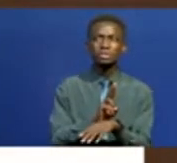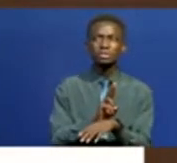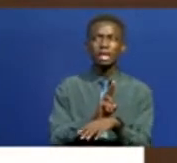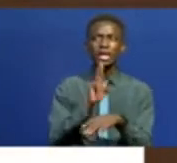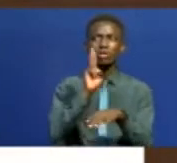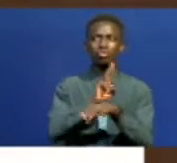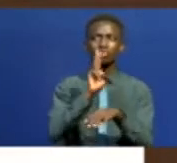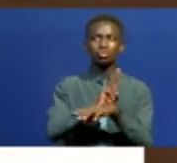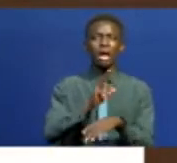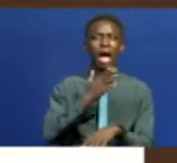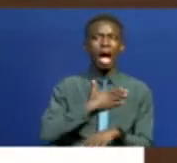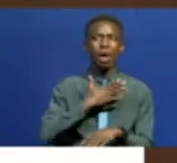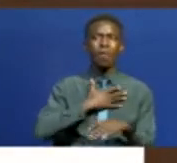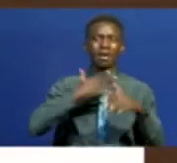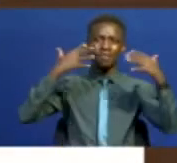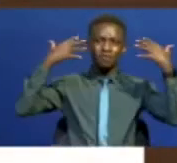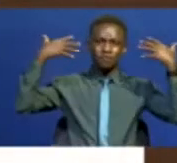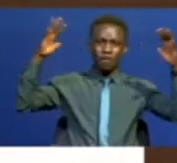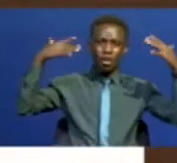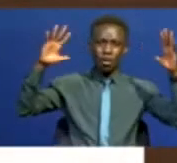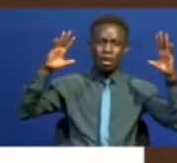our foreign currency,